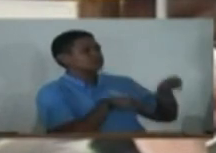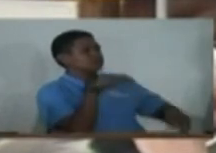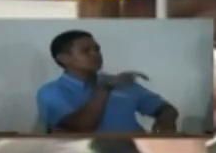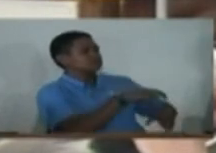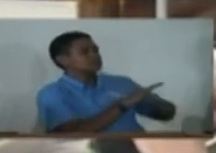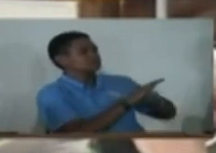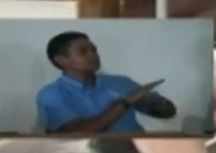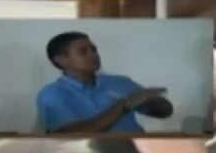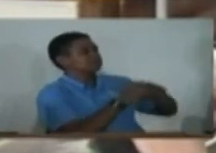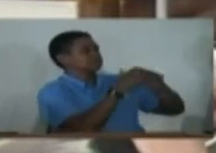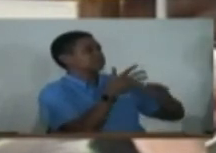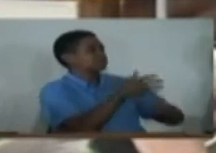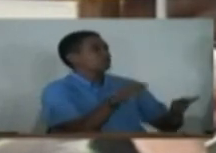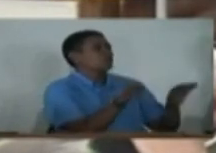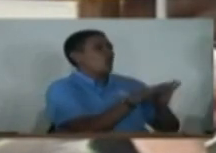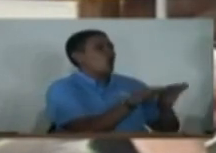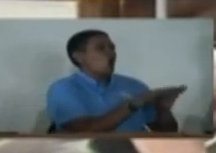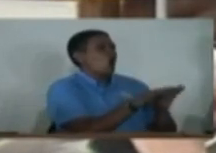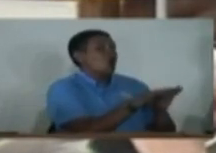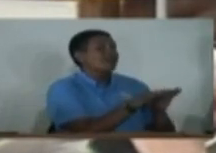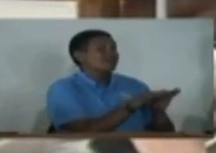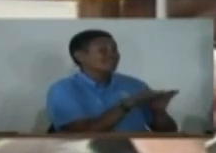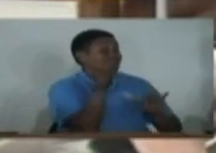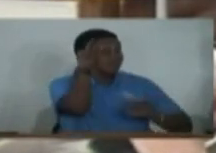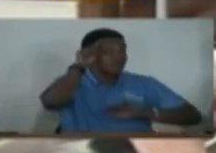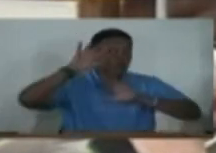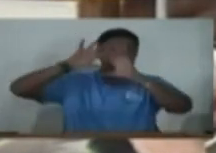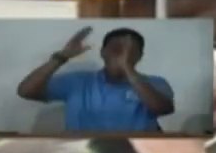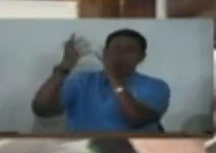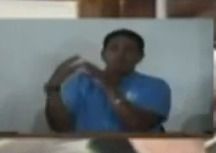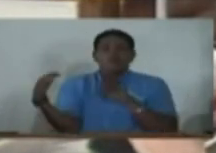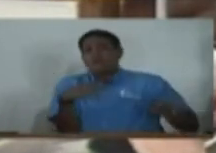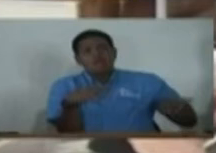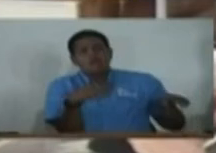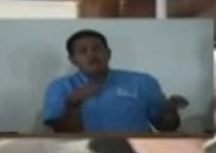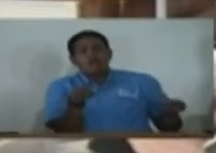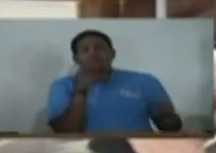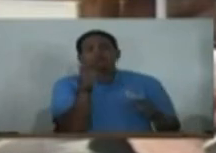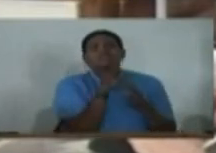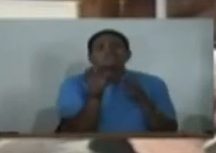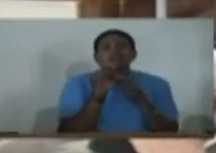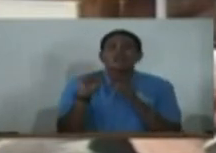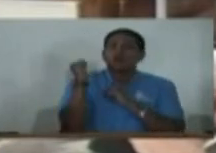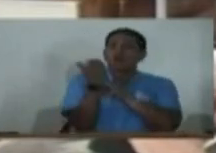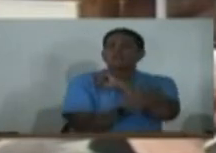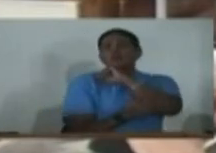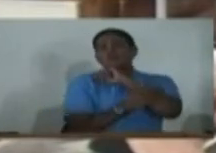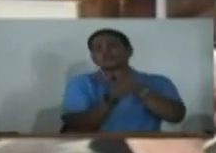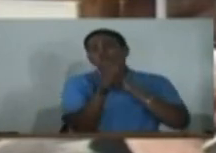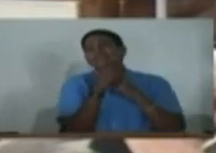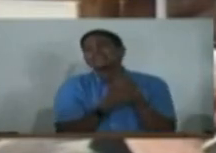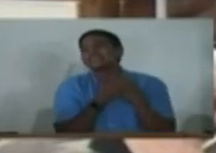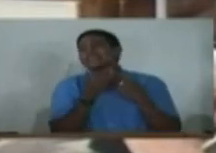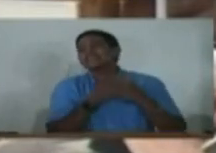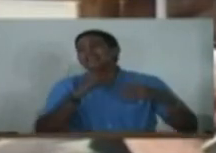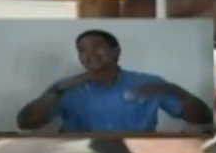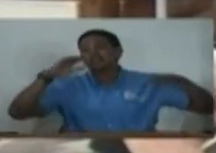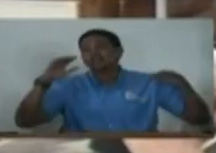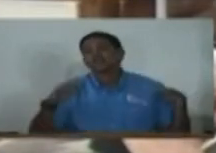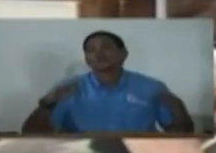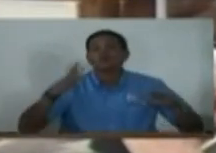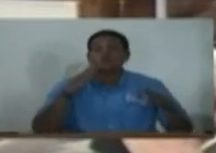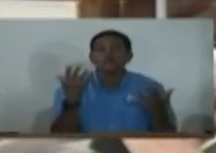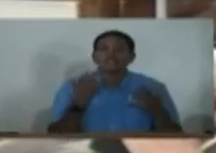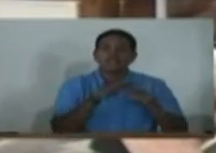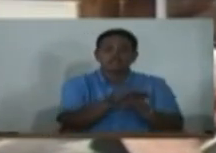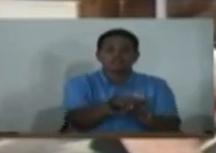globally and who would have otherwise have selected the countries that are easier to integrate